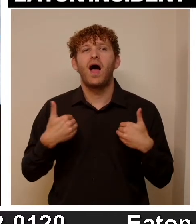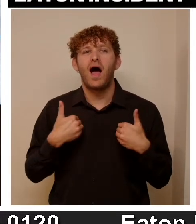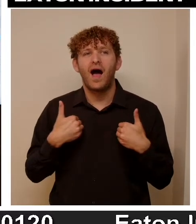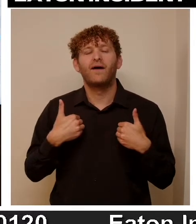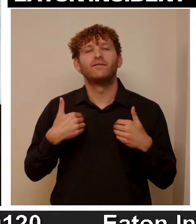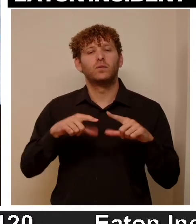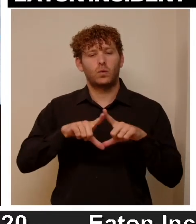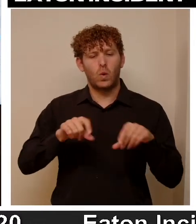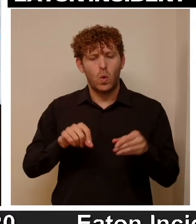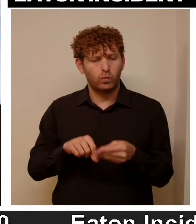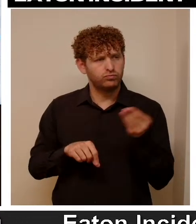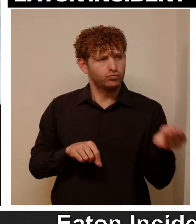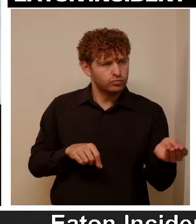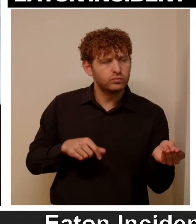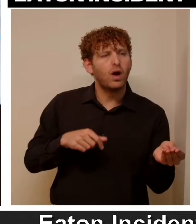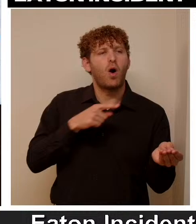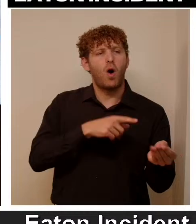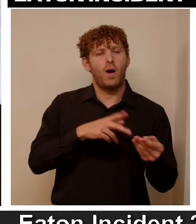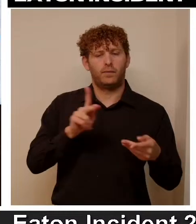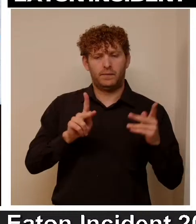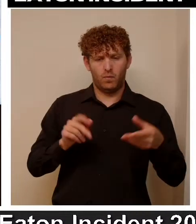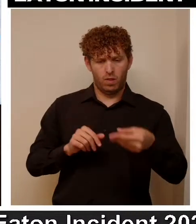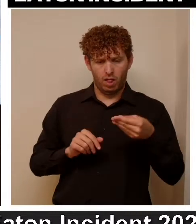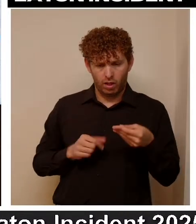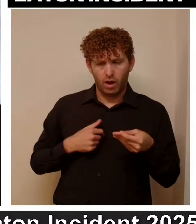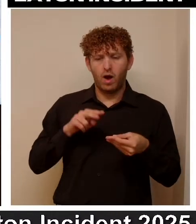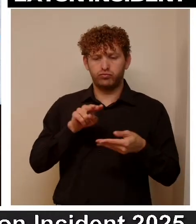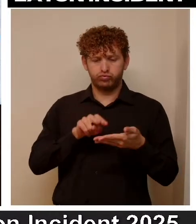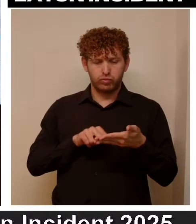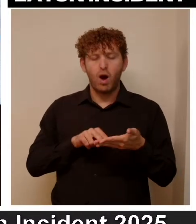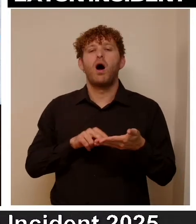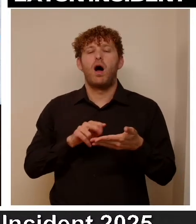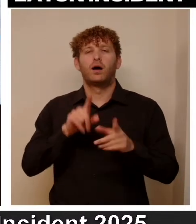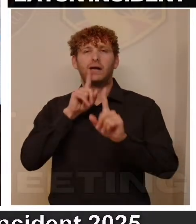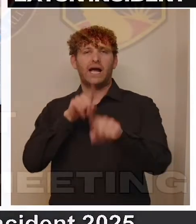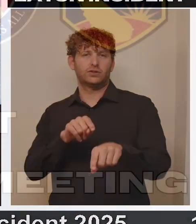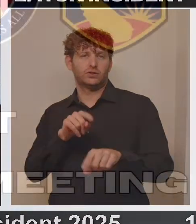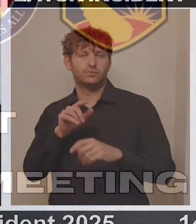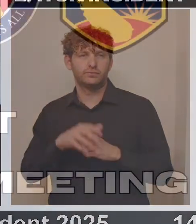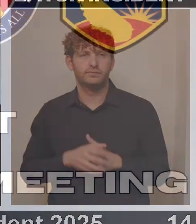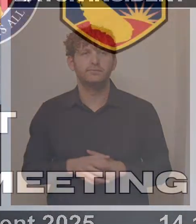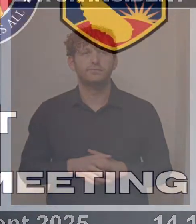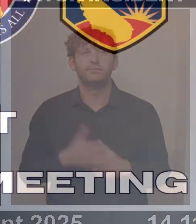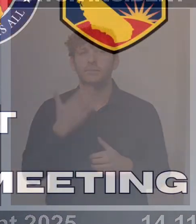to write questions on that we will be asking at that meeting. Thank you for joining us, and have a good evening.